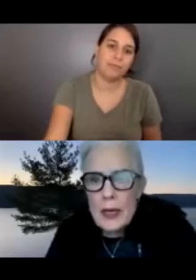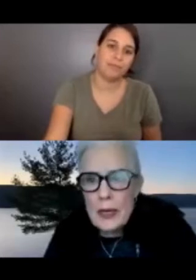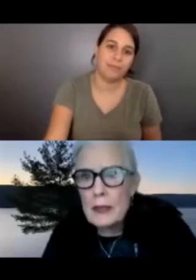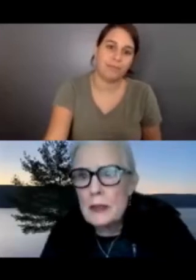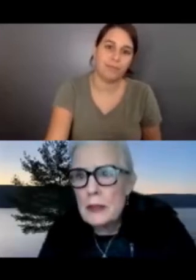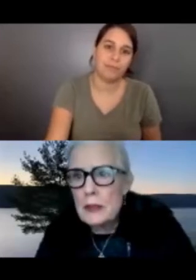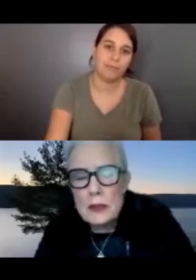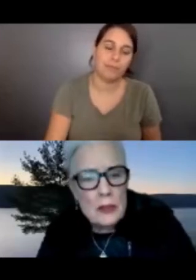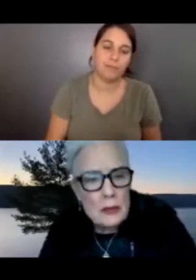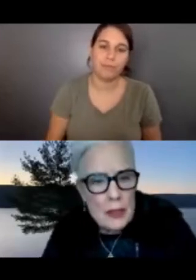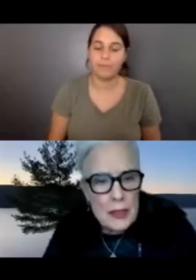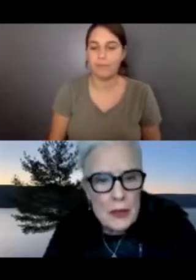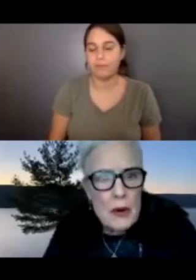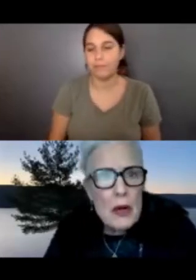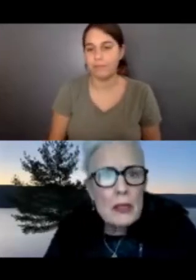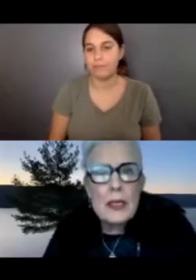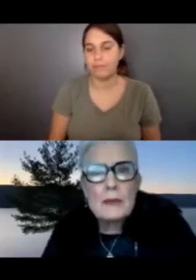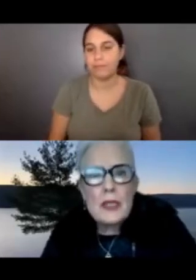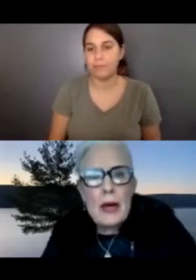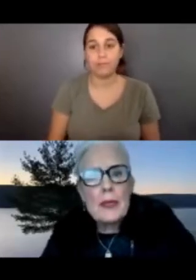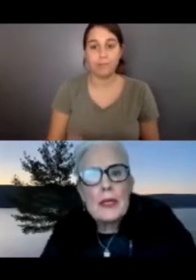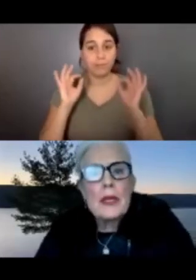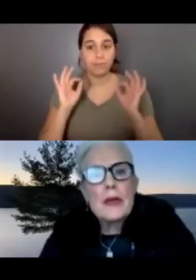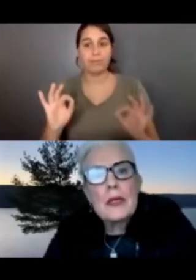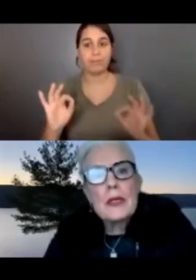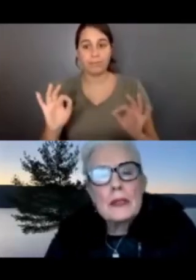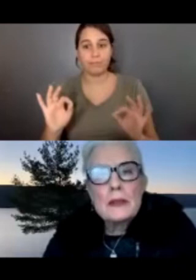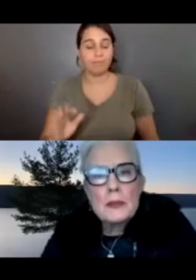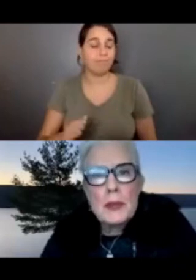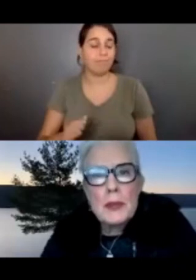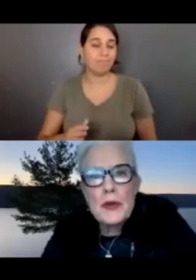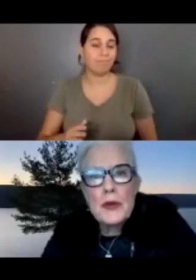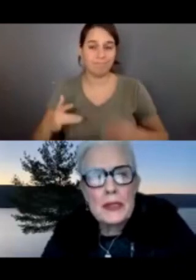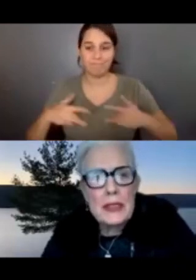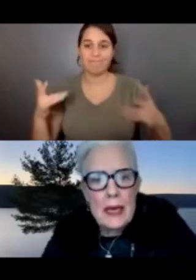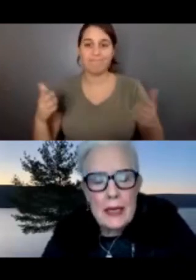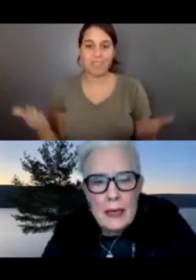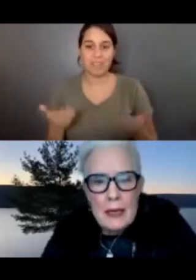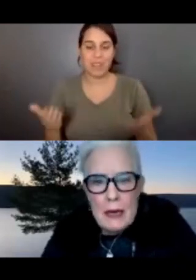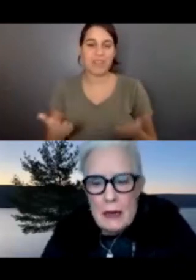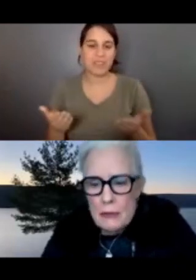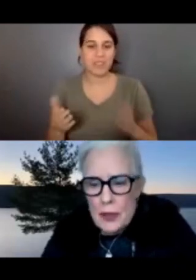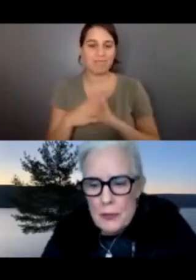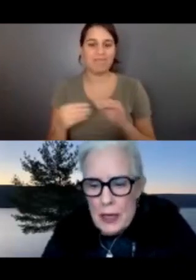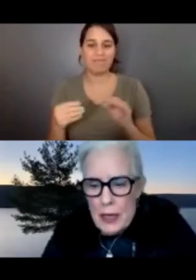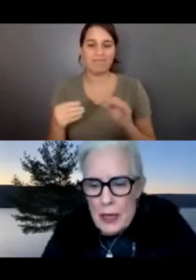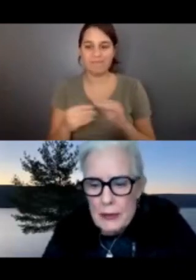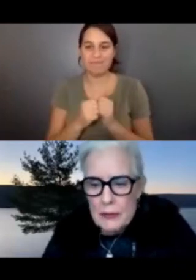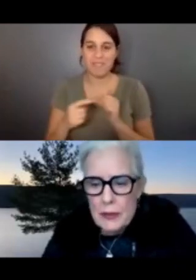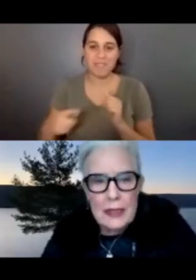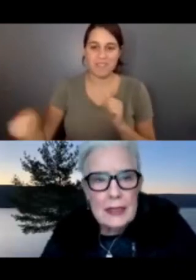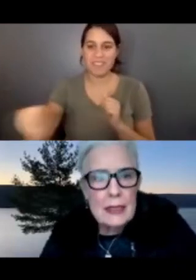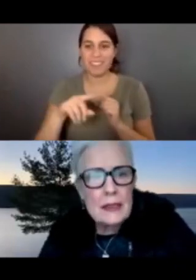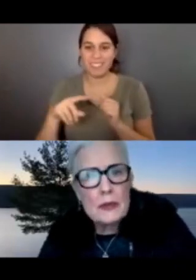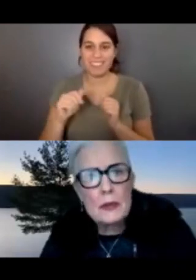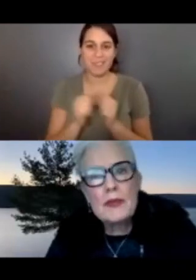Okay, so I think we're all good. I'm so happy to be here to speak with you all today with my